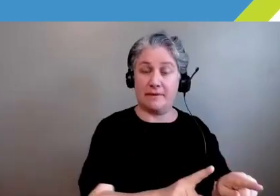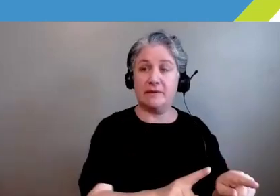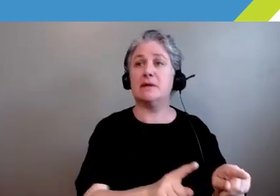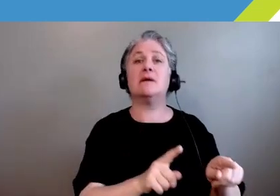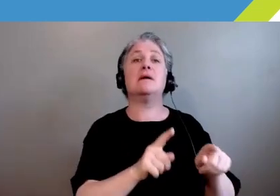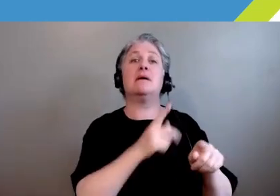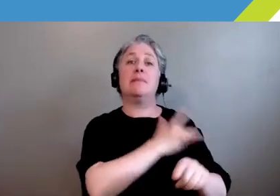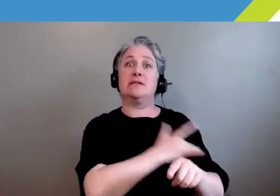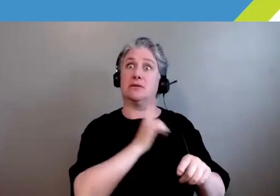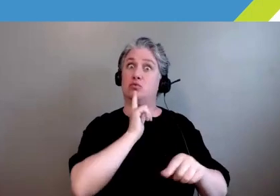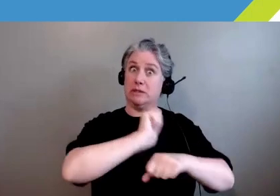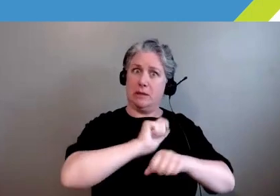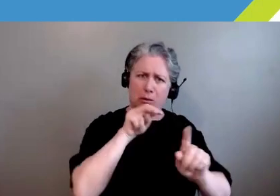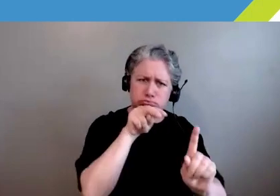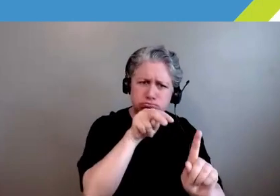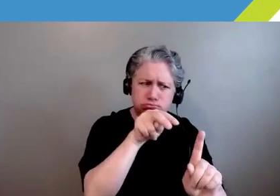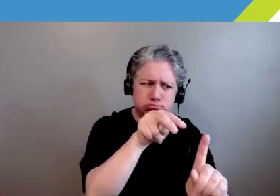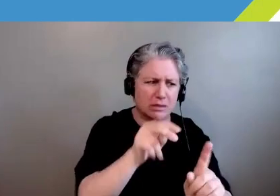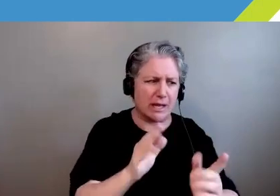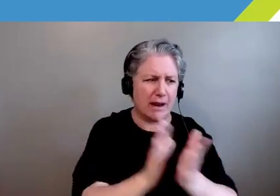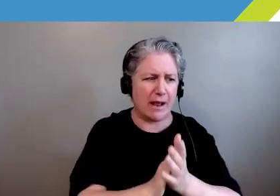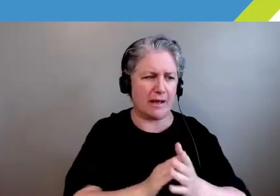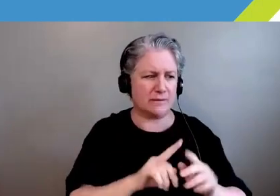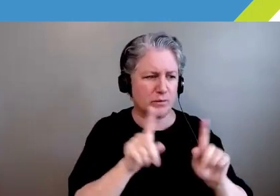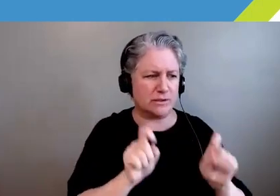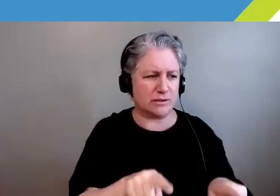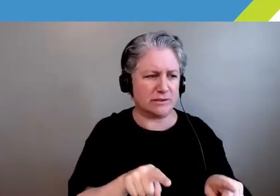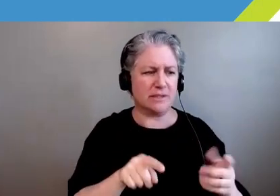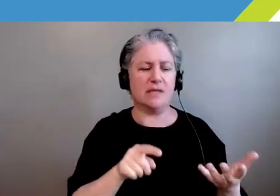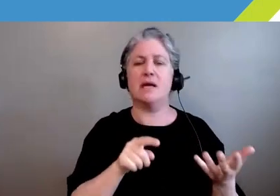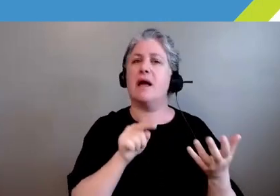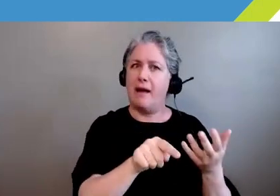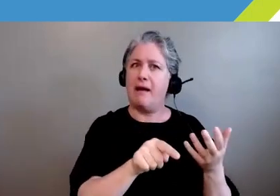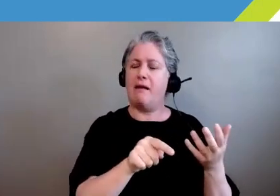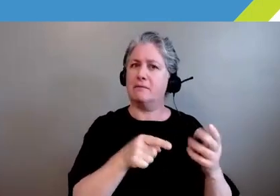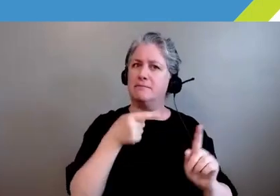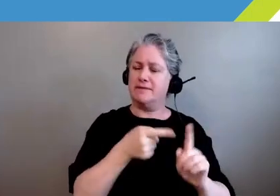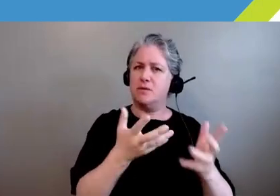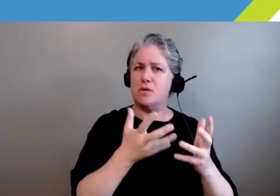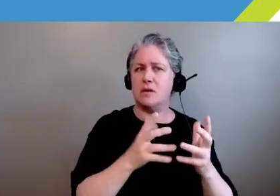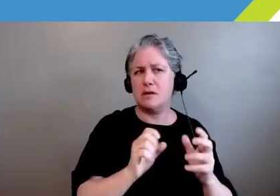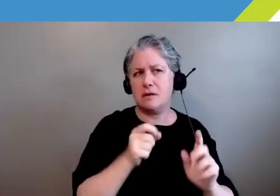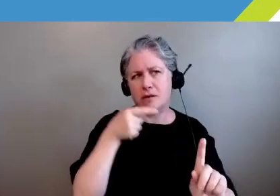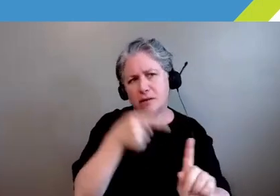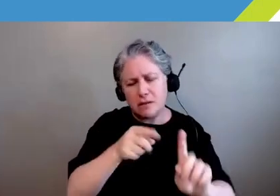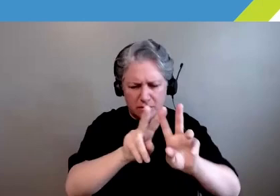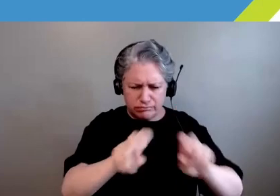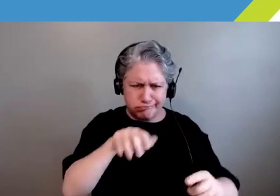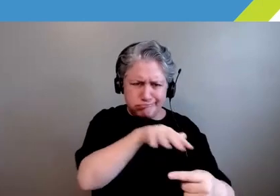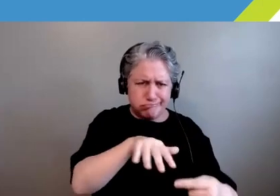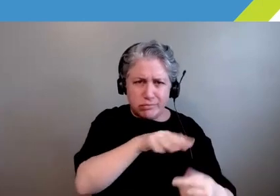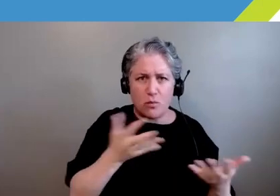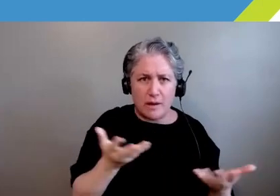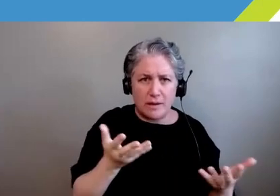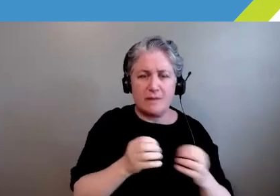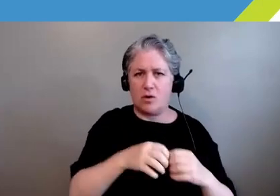following patients in real time. We can ask the questions and collect the information in the way that we specifically want to for the question at hand.